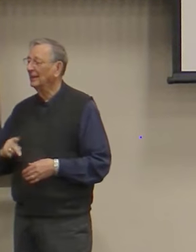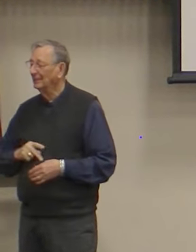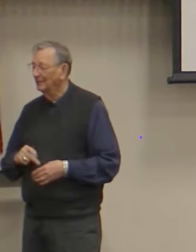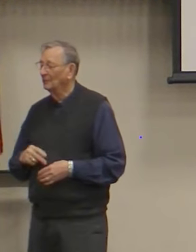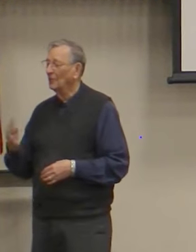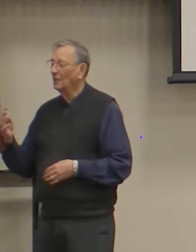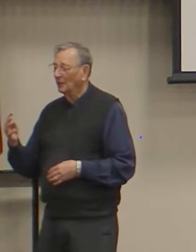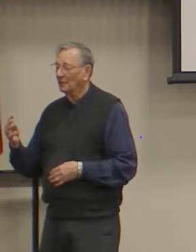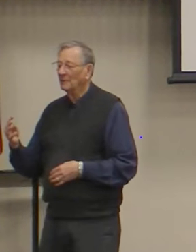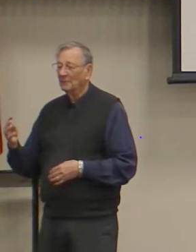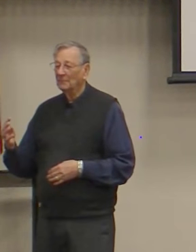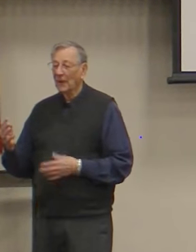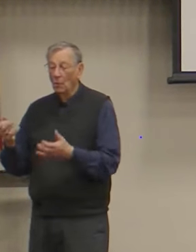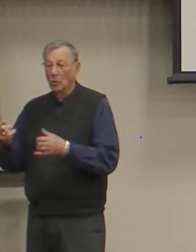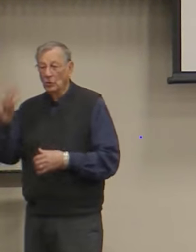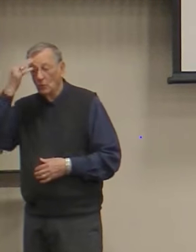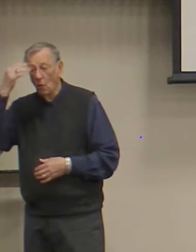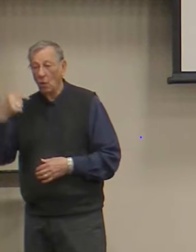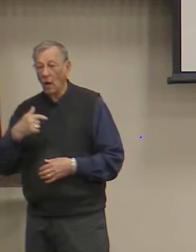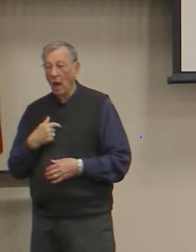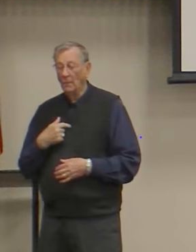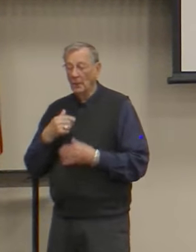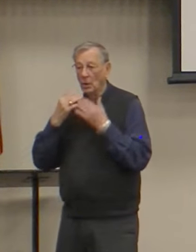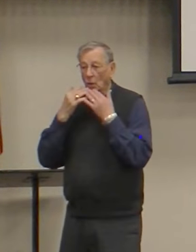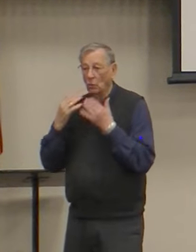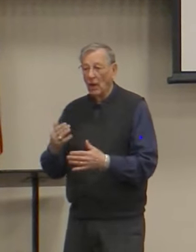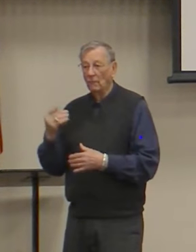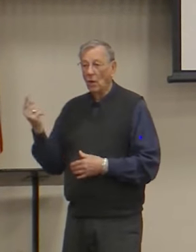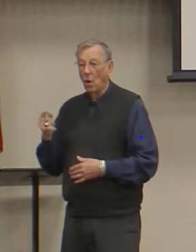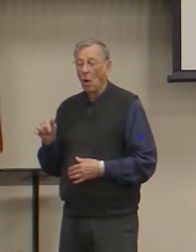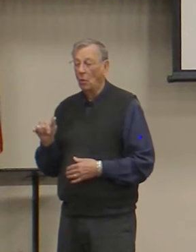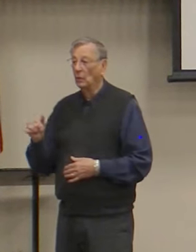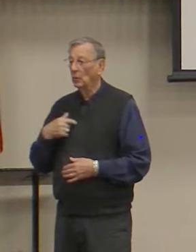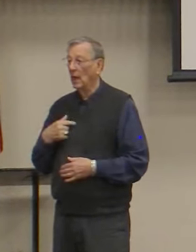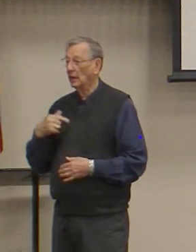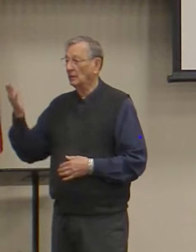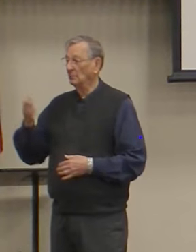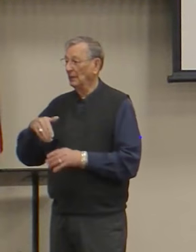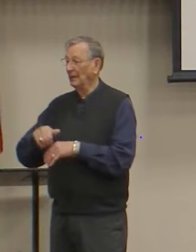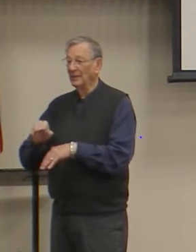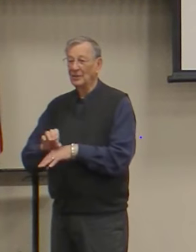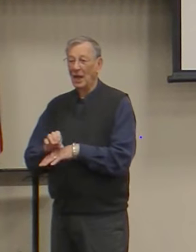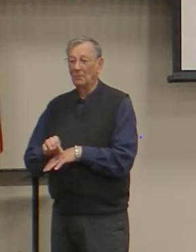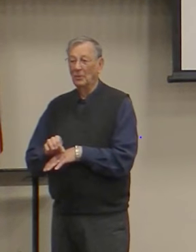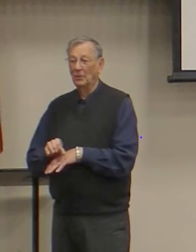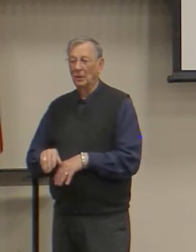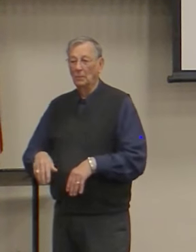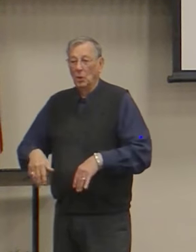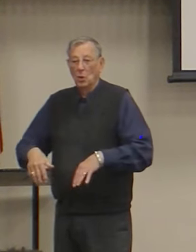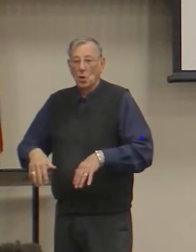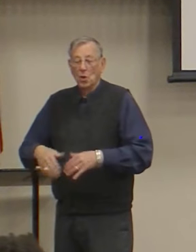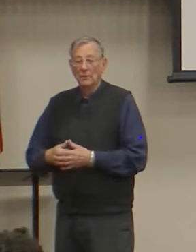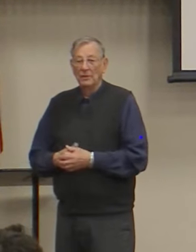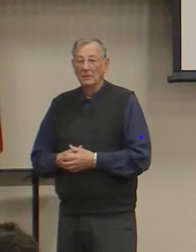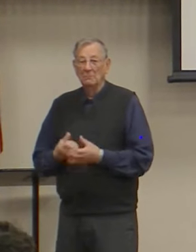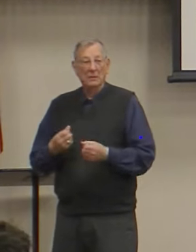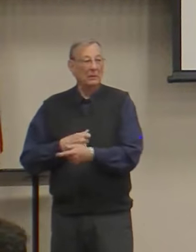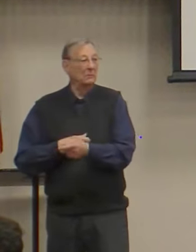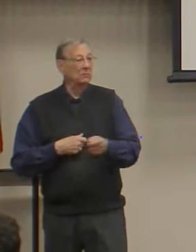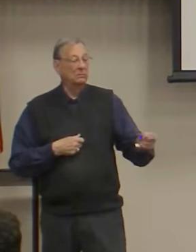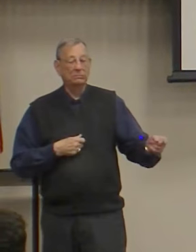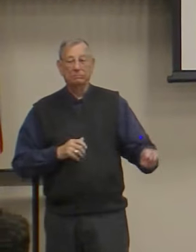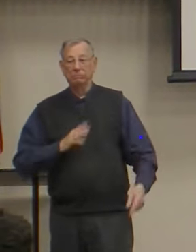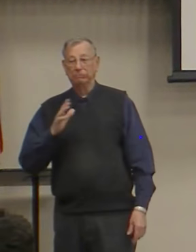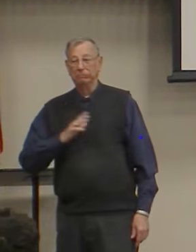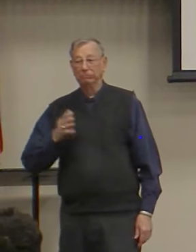want you to know I'm grateful always. When I get to speak in chapel, I'm always a little bit nervous because so many better have spoken from